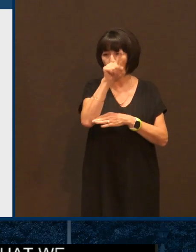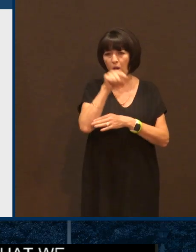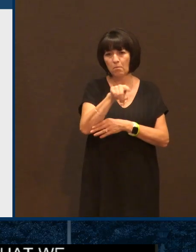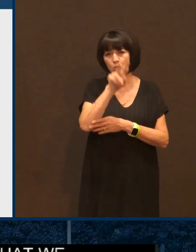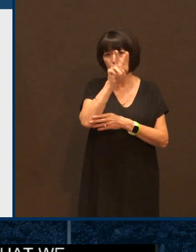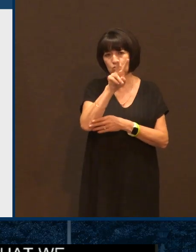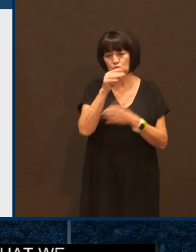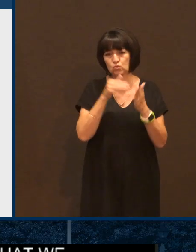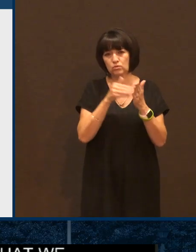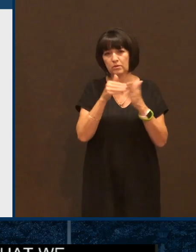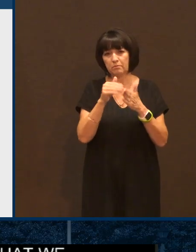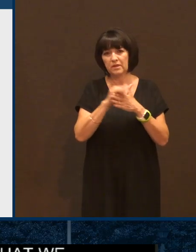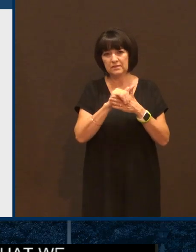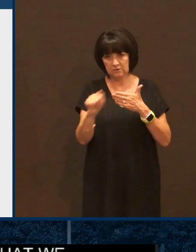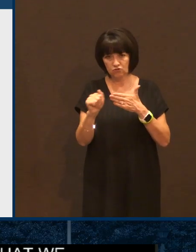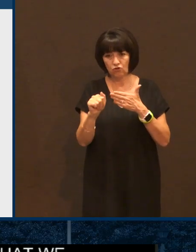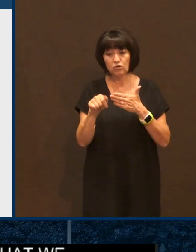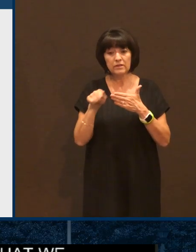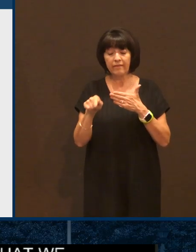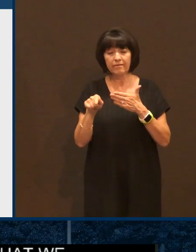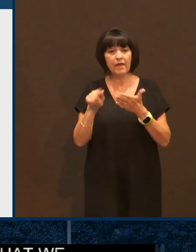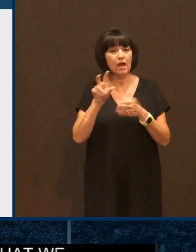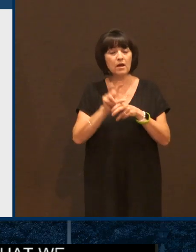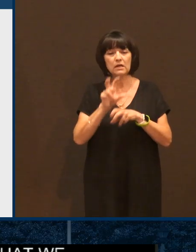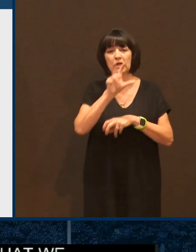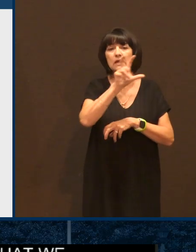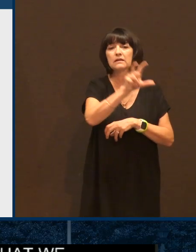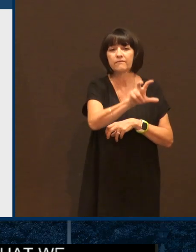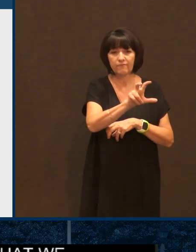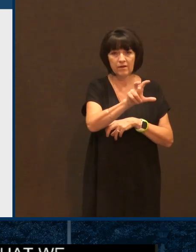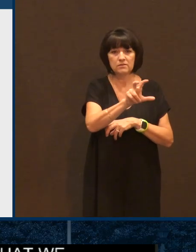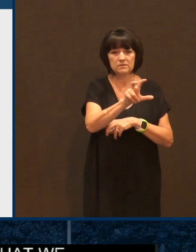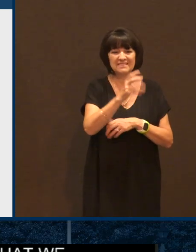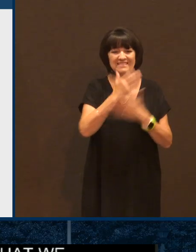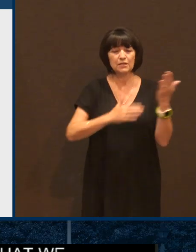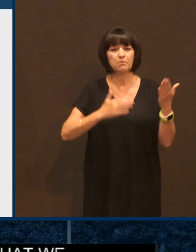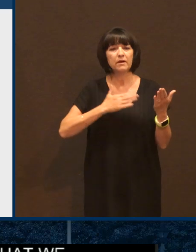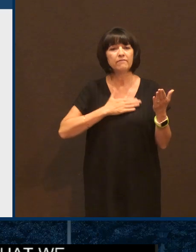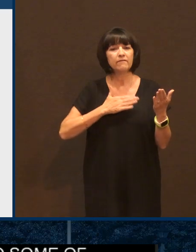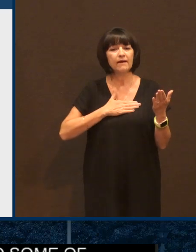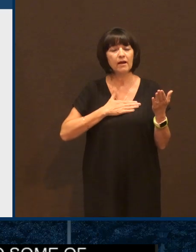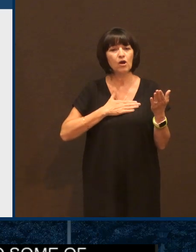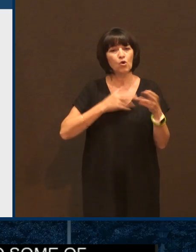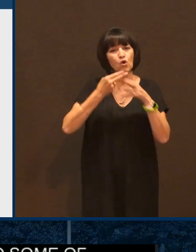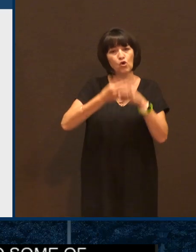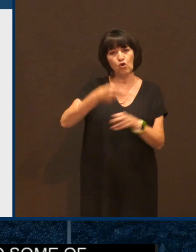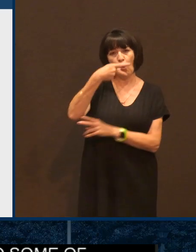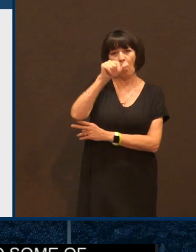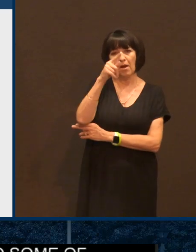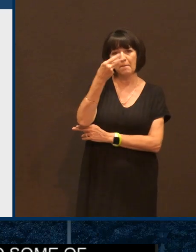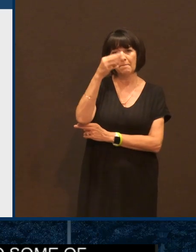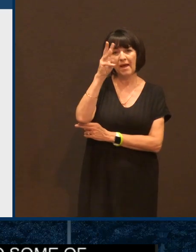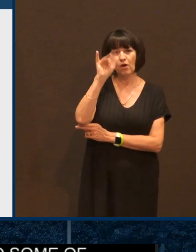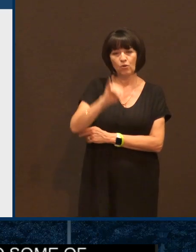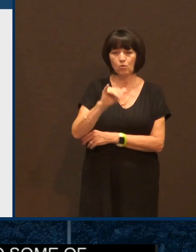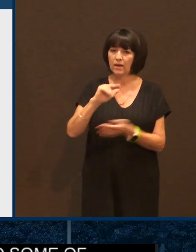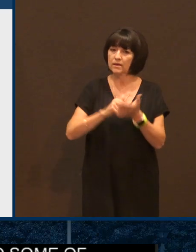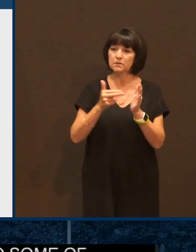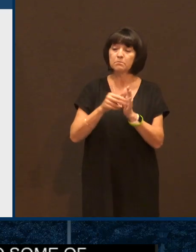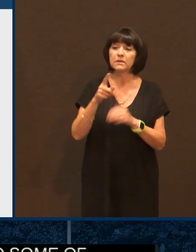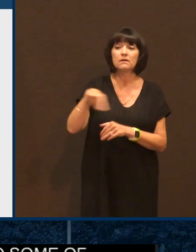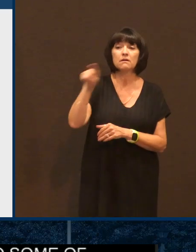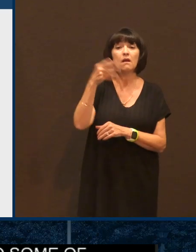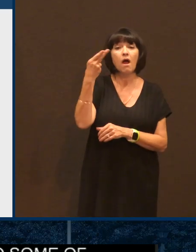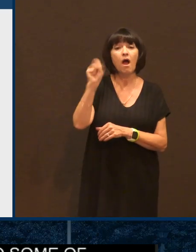into some of our pathways opportunities for our high schoolers. We also